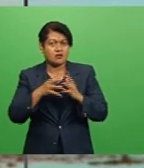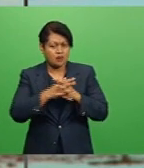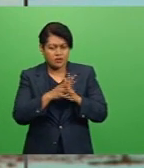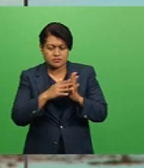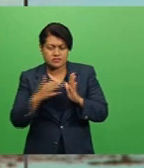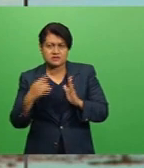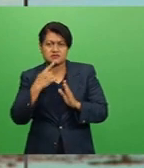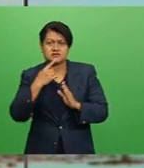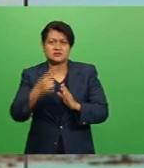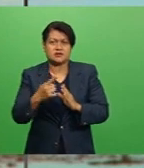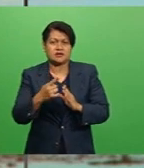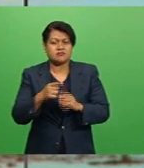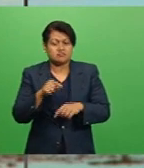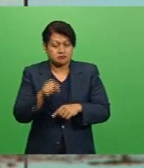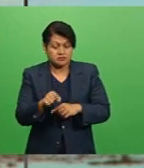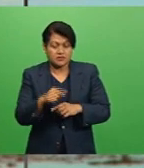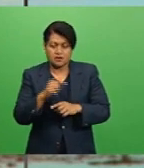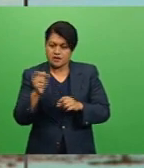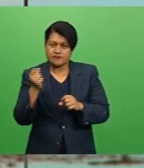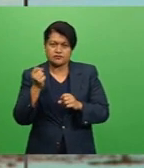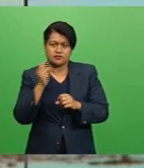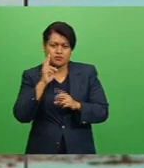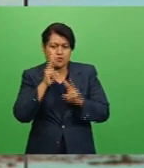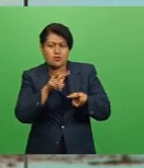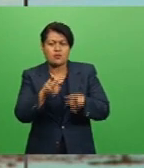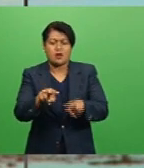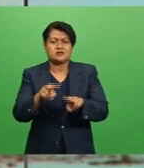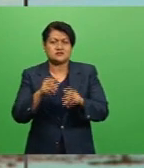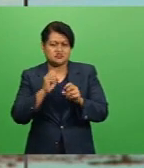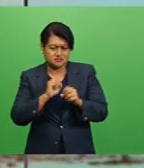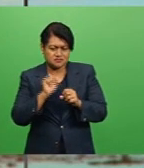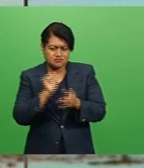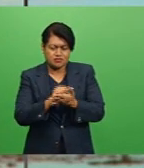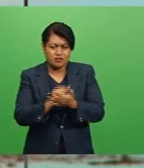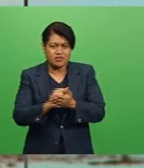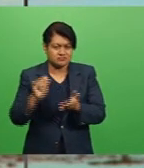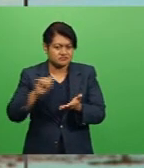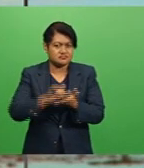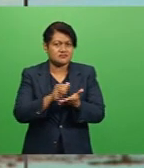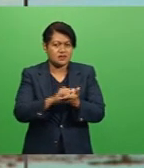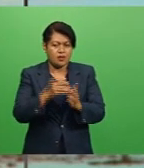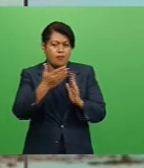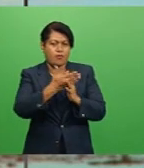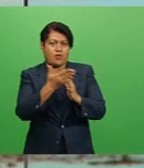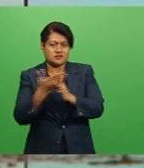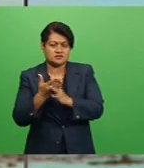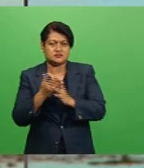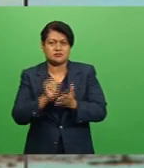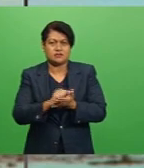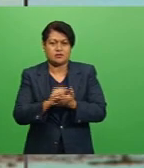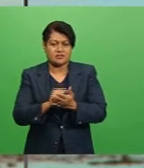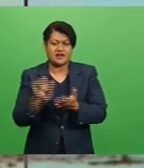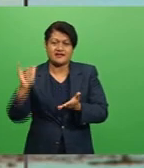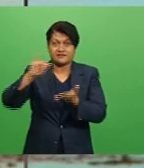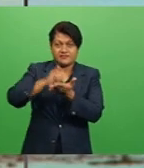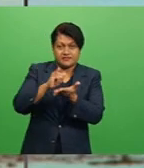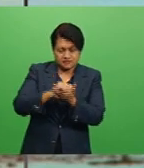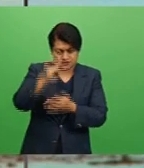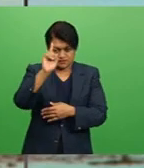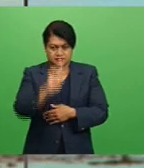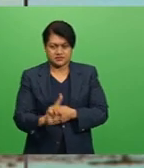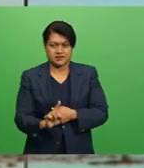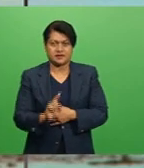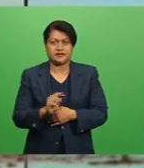to reposition Fiji's border quarantine protocols and processes with the recommencement of inbound passenger flights today. Details with